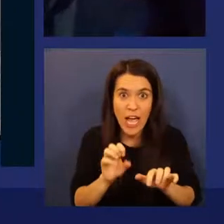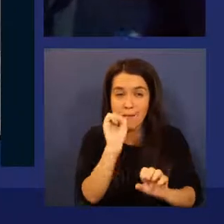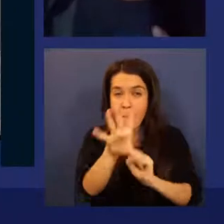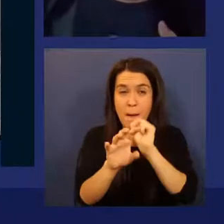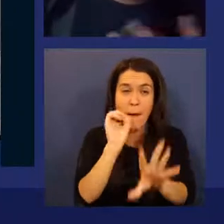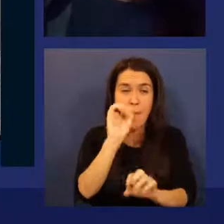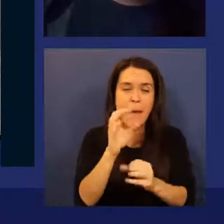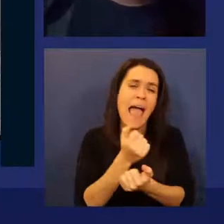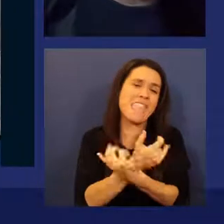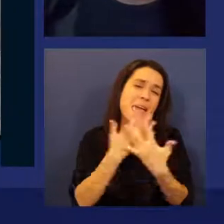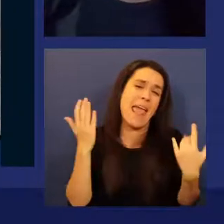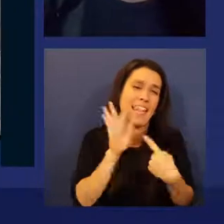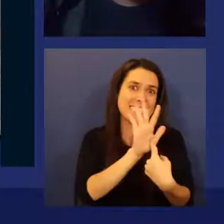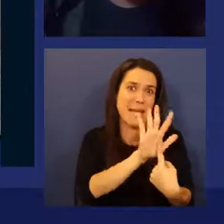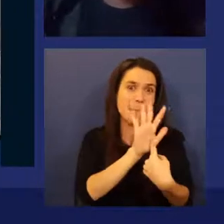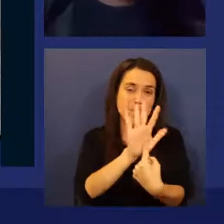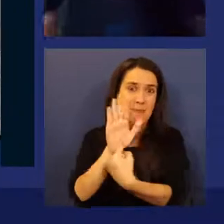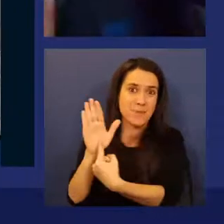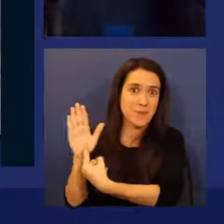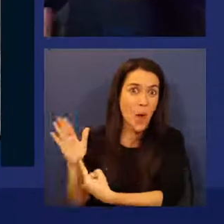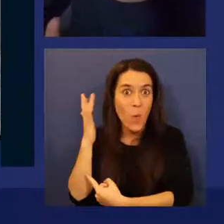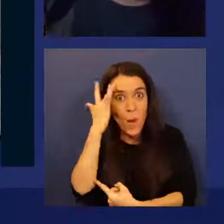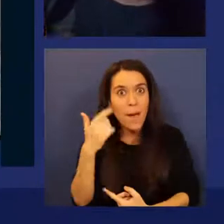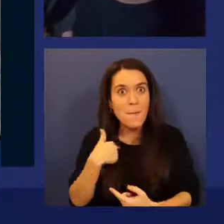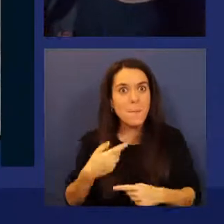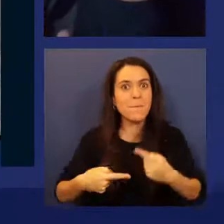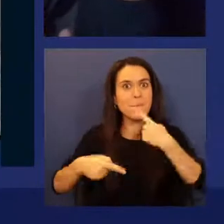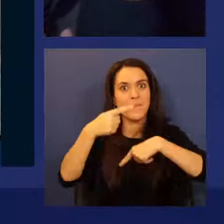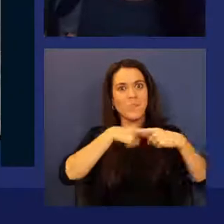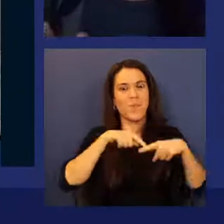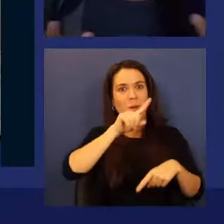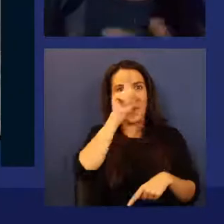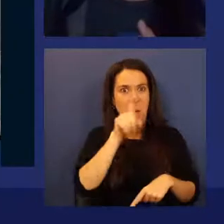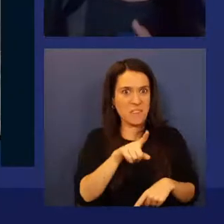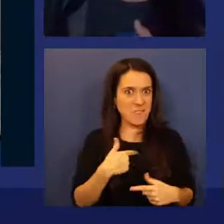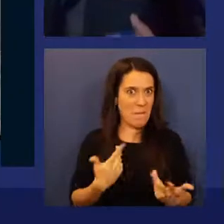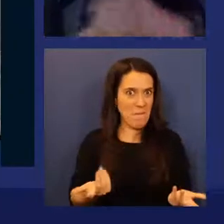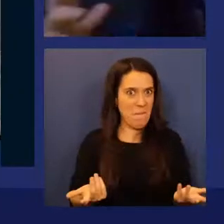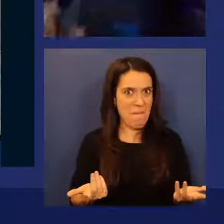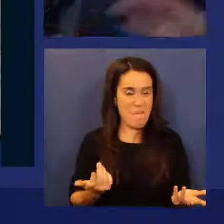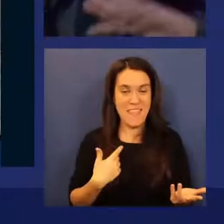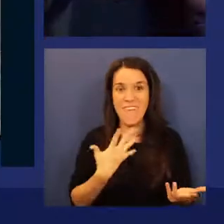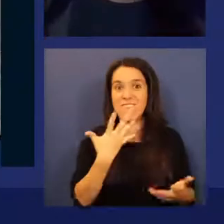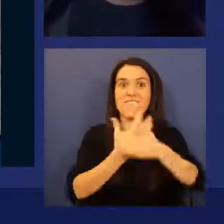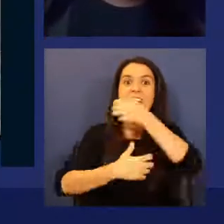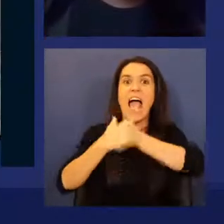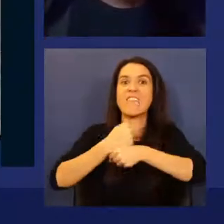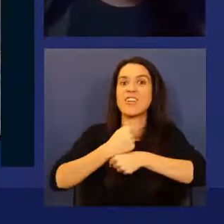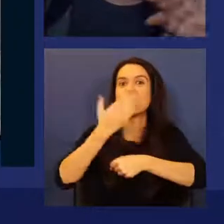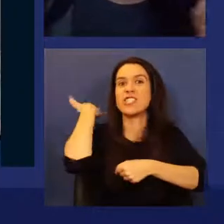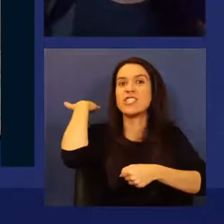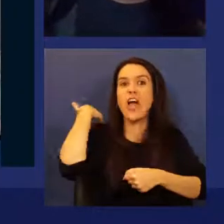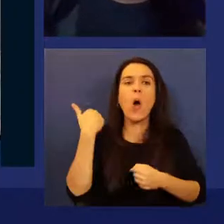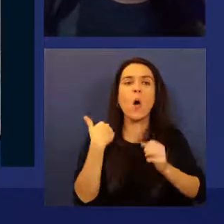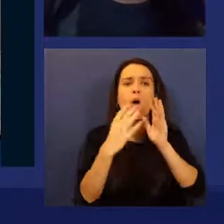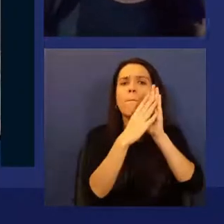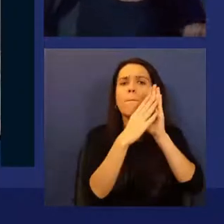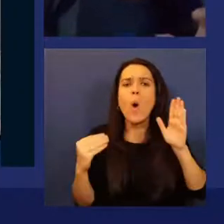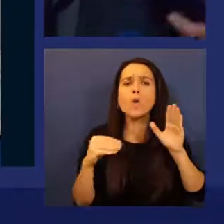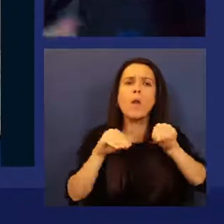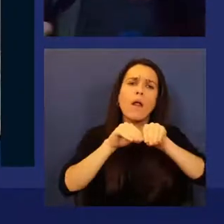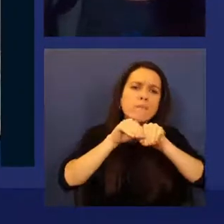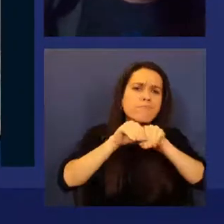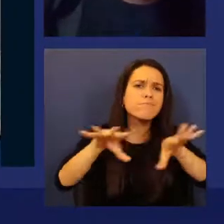examples because we didn't ask these questions. Even 5 years ago, models that went into, models that were deployed or went into